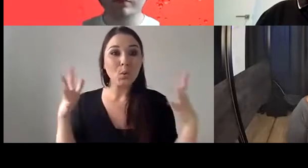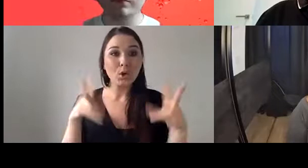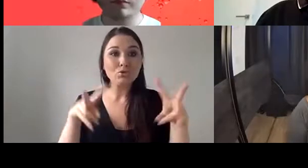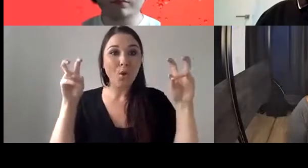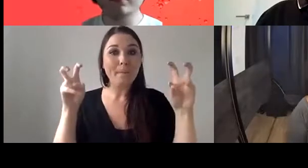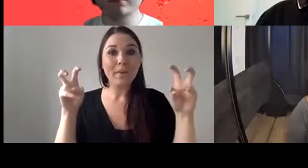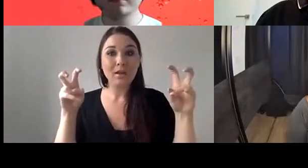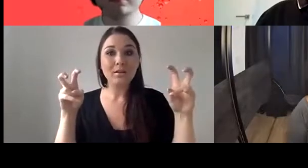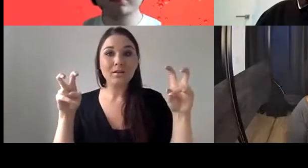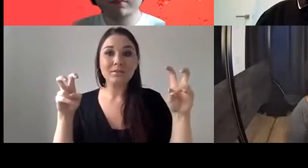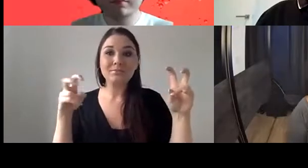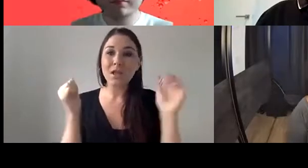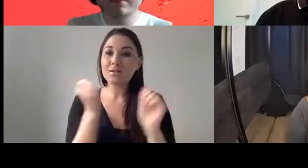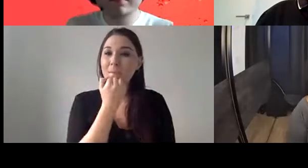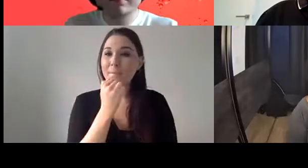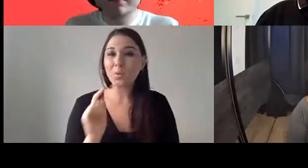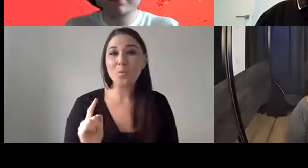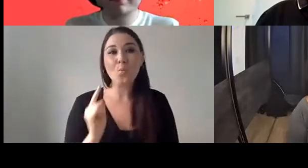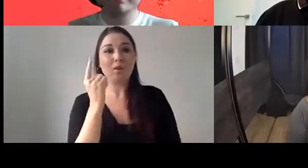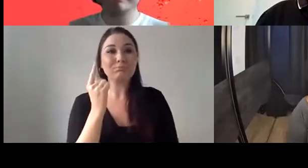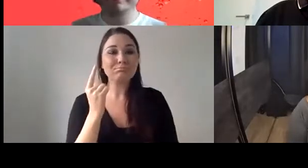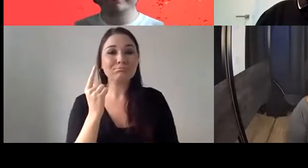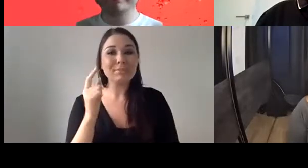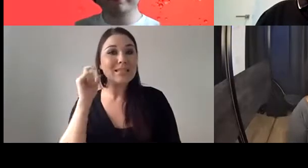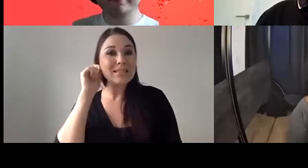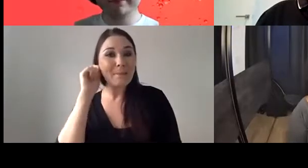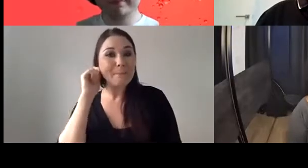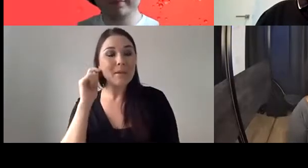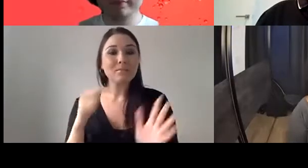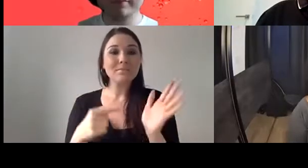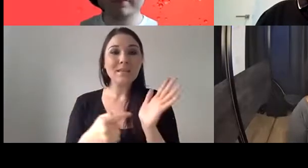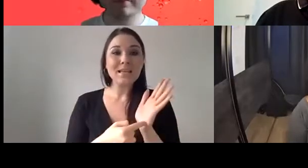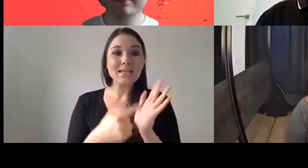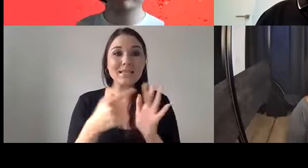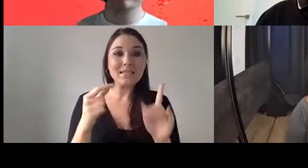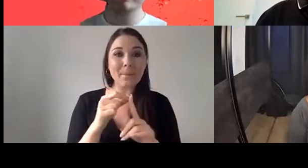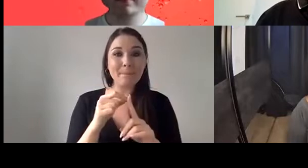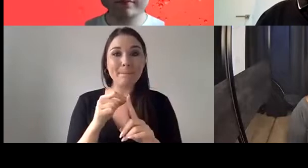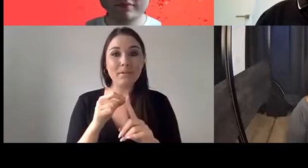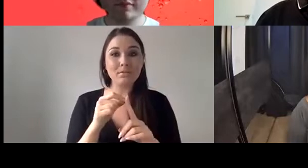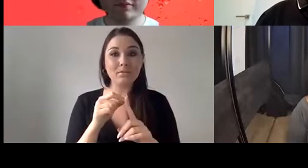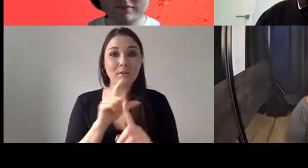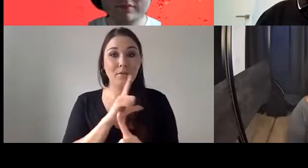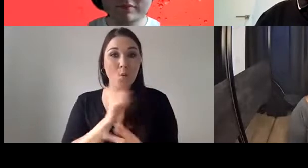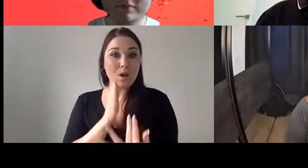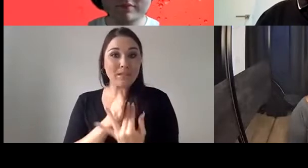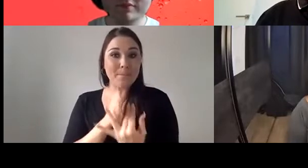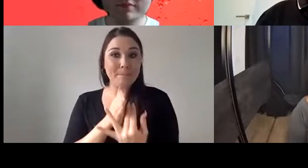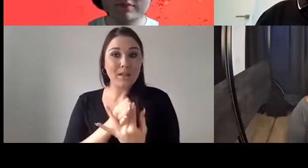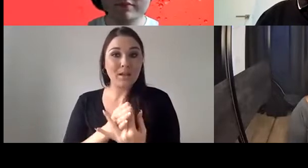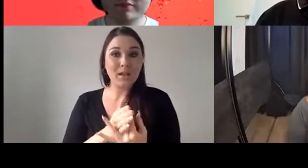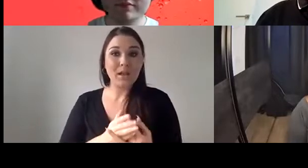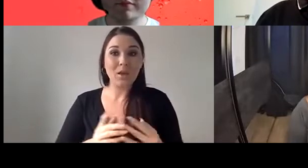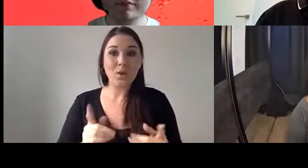sphere. I guess my number one tip for accessibility would be, leverage